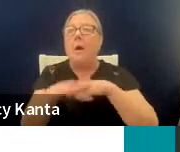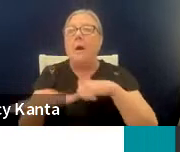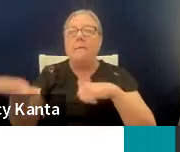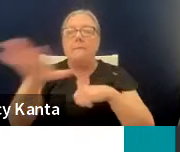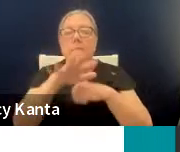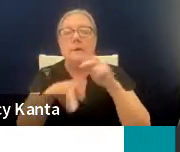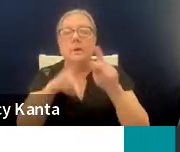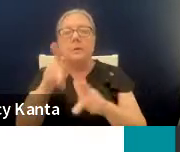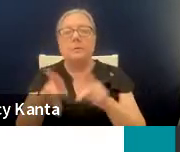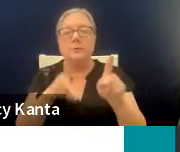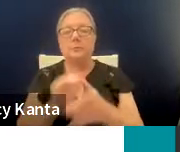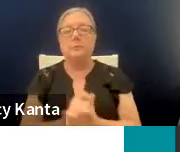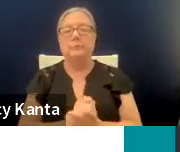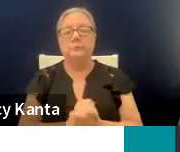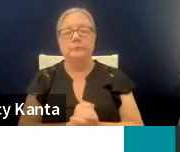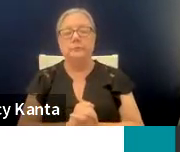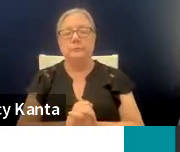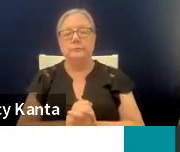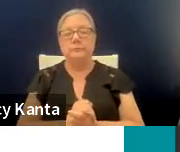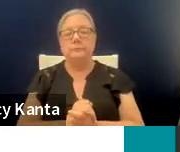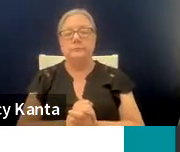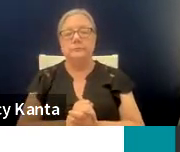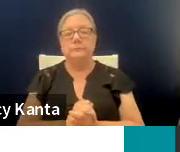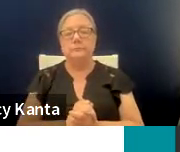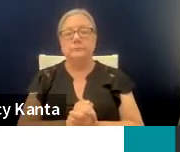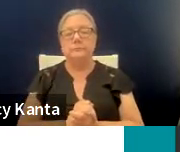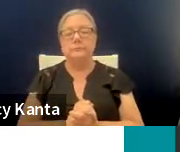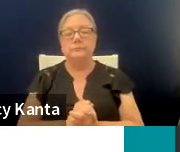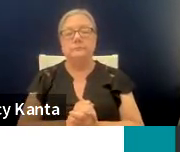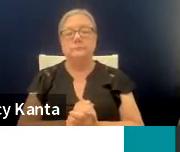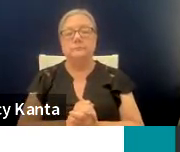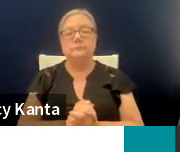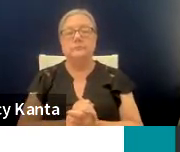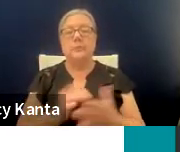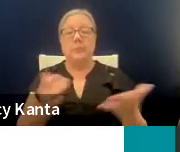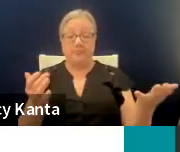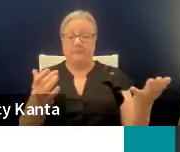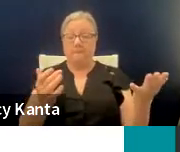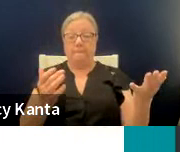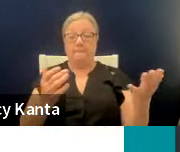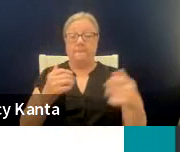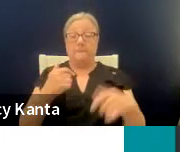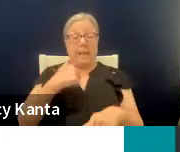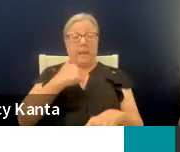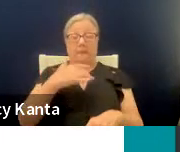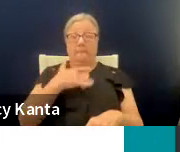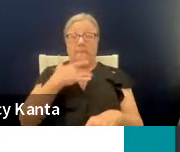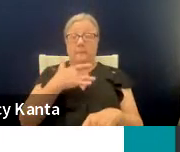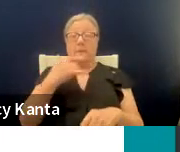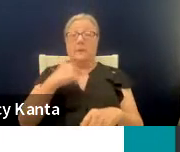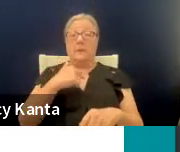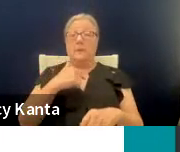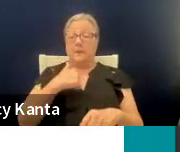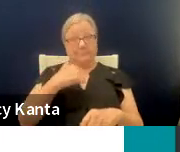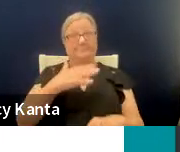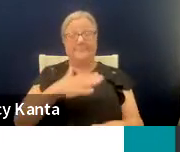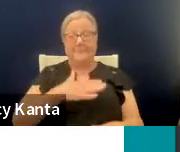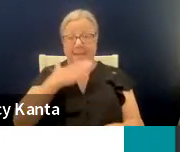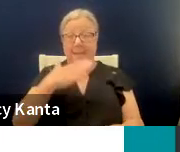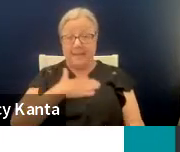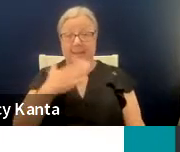to me, it is, I am happy to see